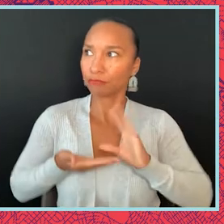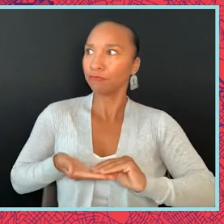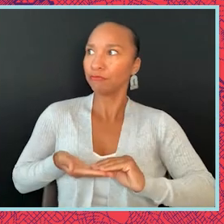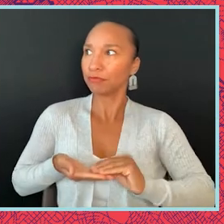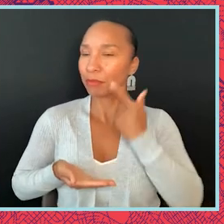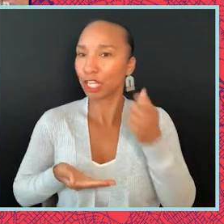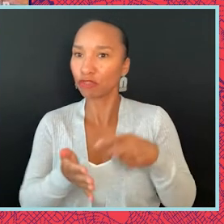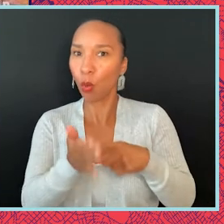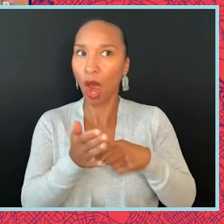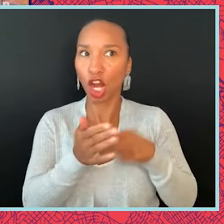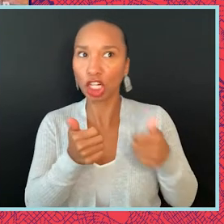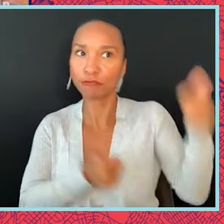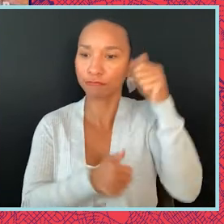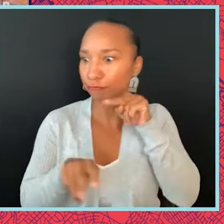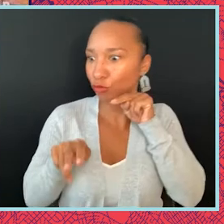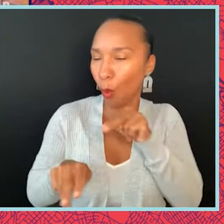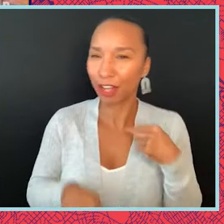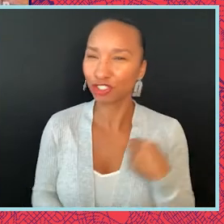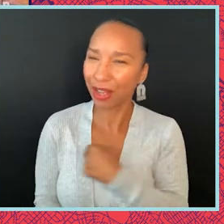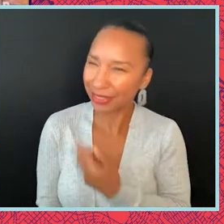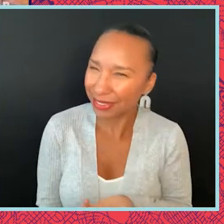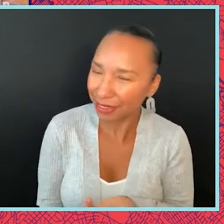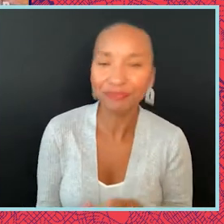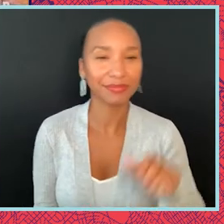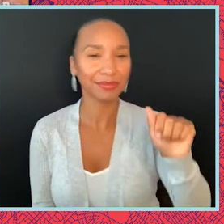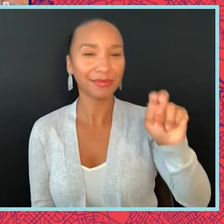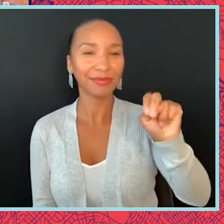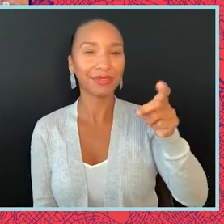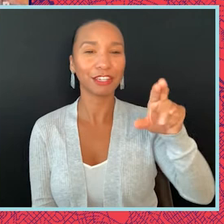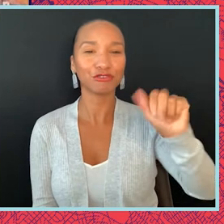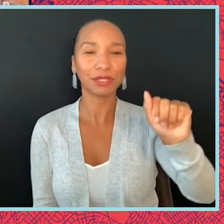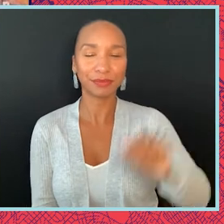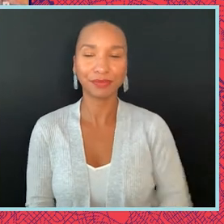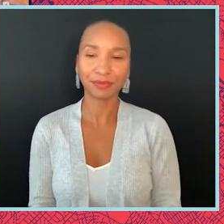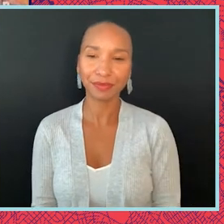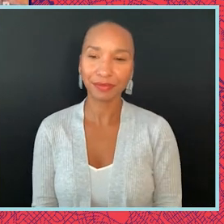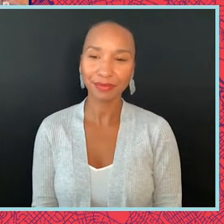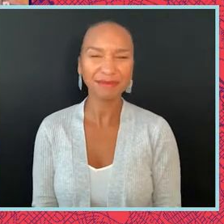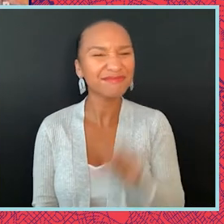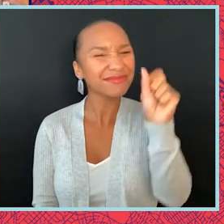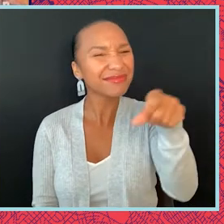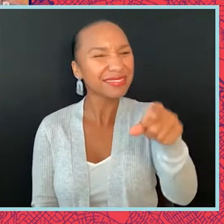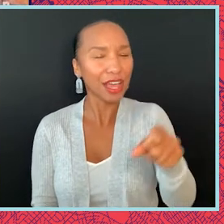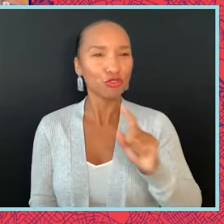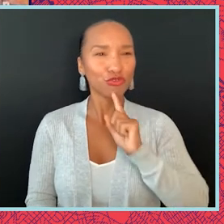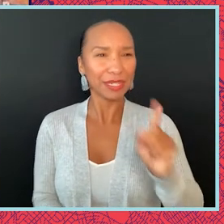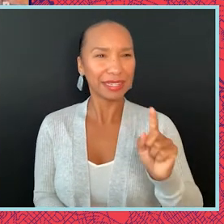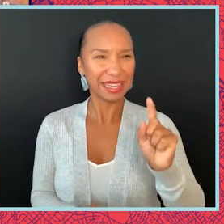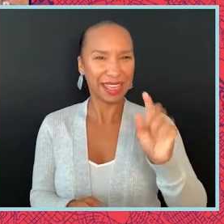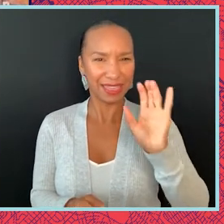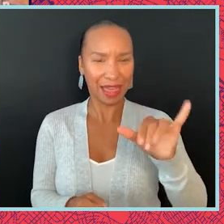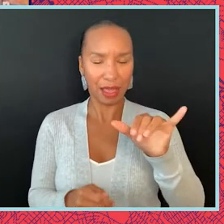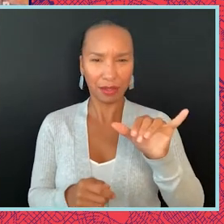be watched over. Can you tell? And it's really, if yeah. I mean, it's really something from an advocacy